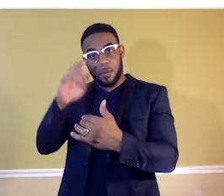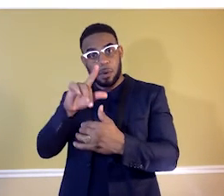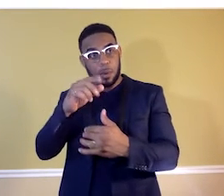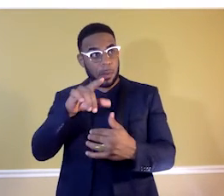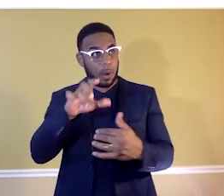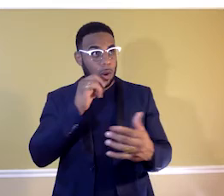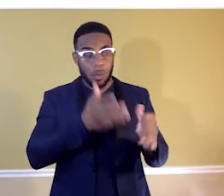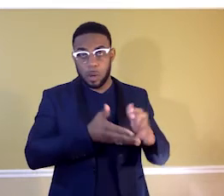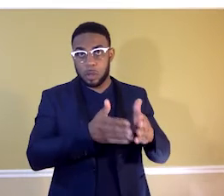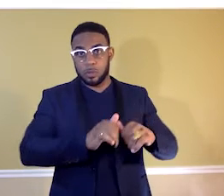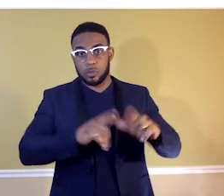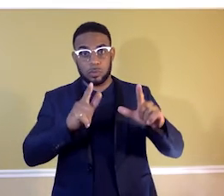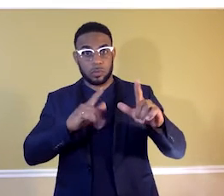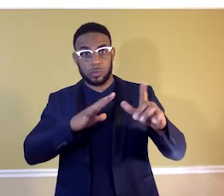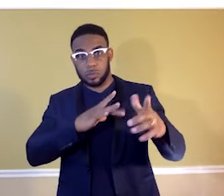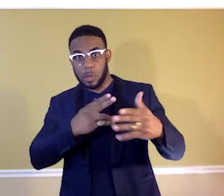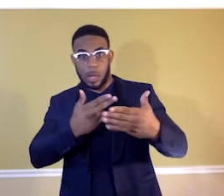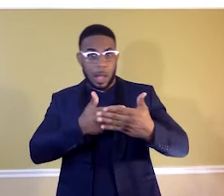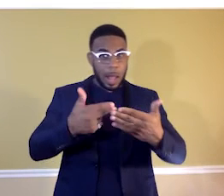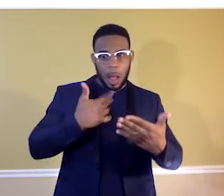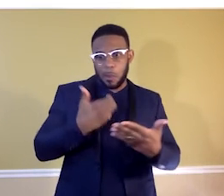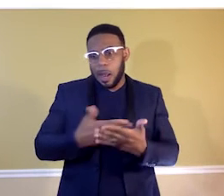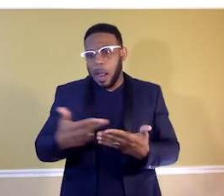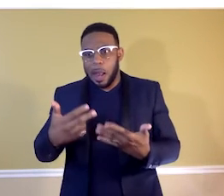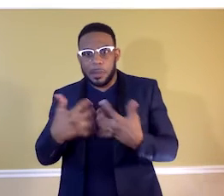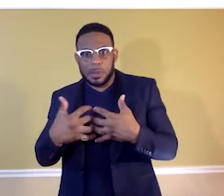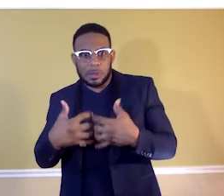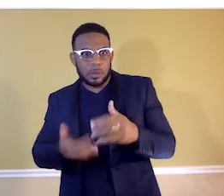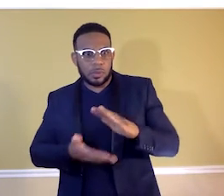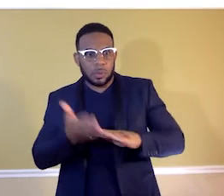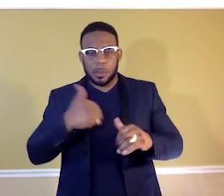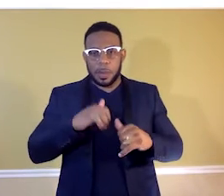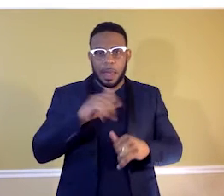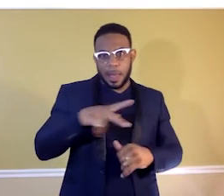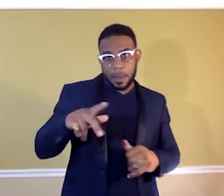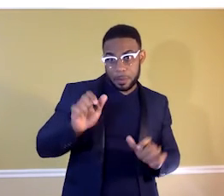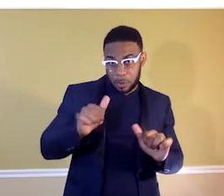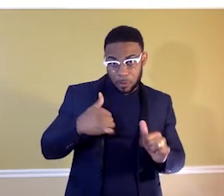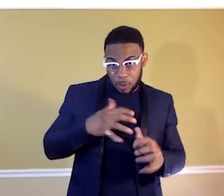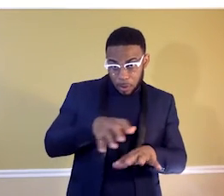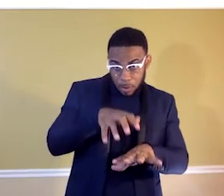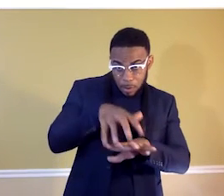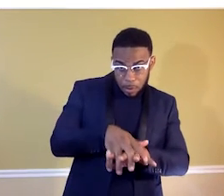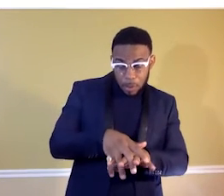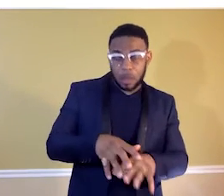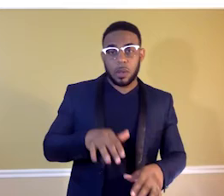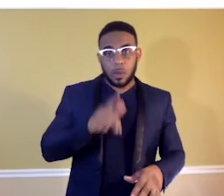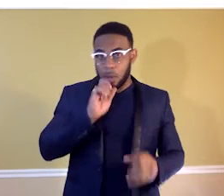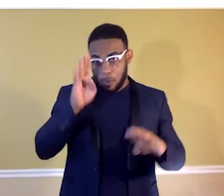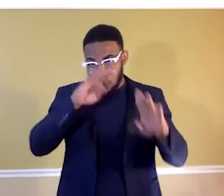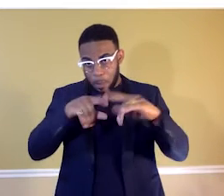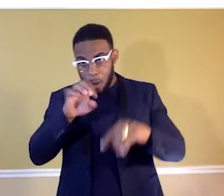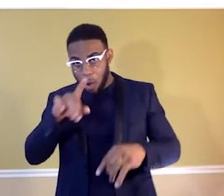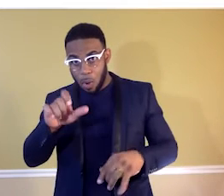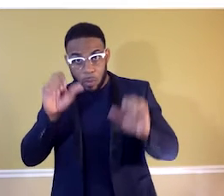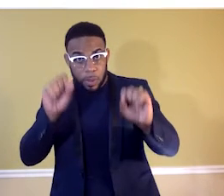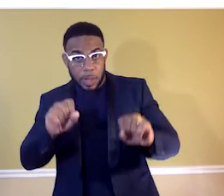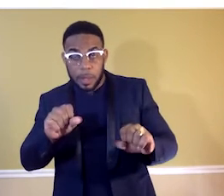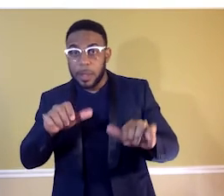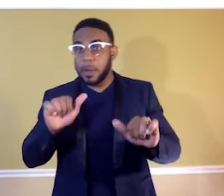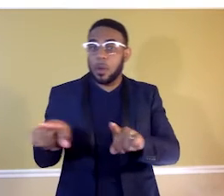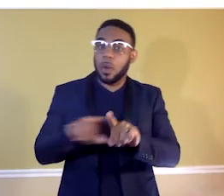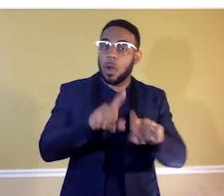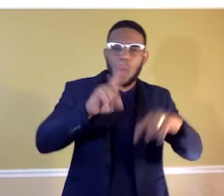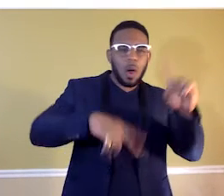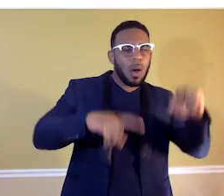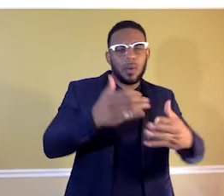that want to actually show I want to highlight machine learning in my application. Can we embed that without having to worry about code? So there's all